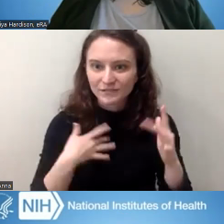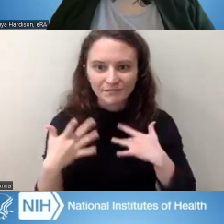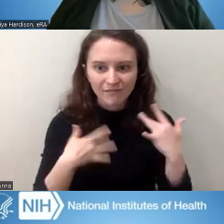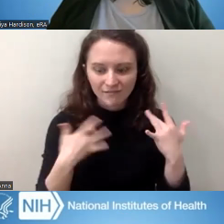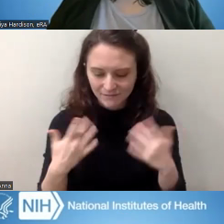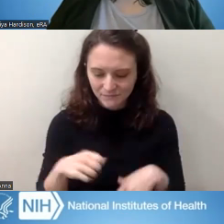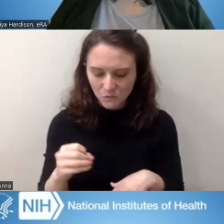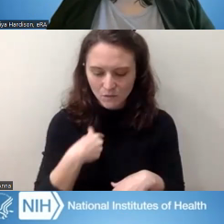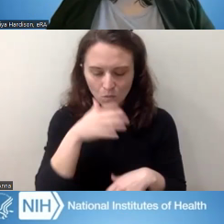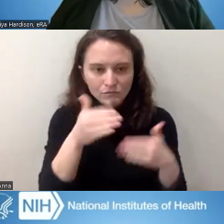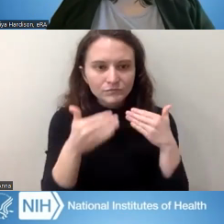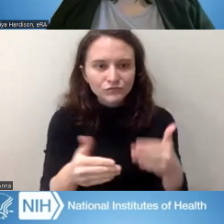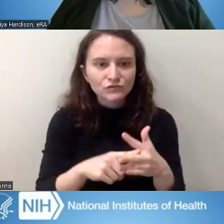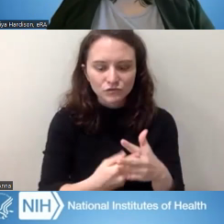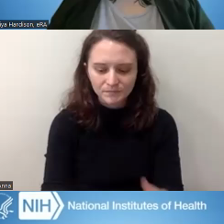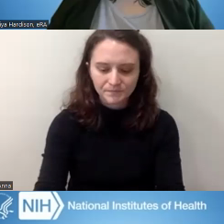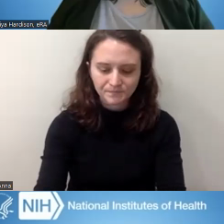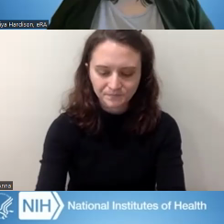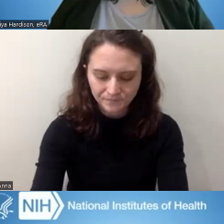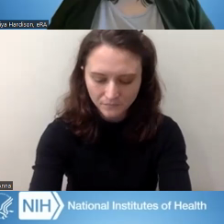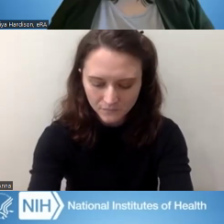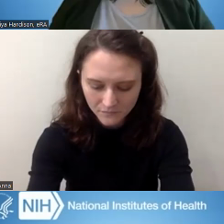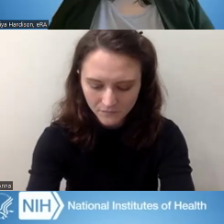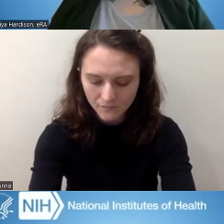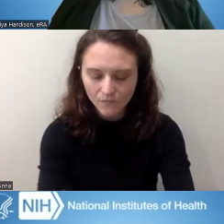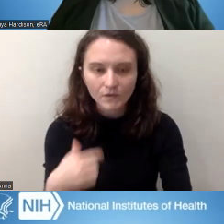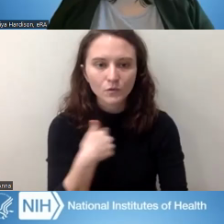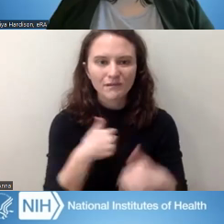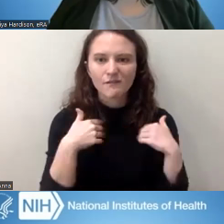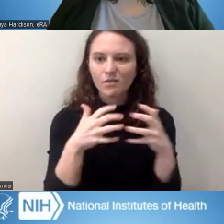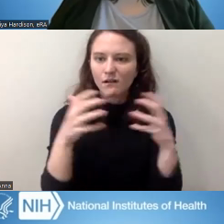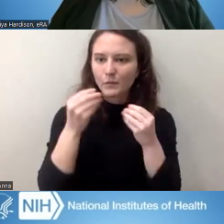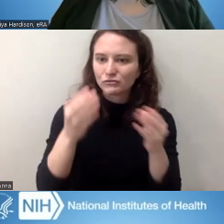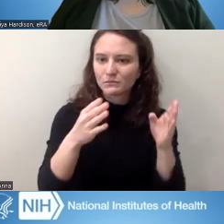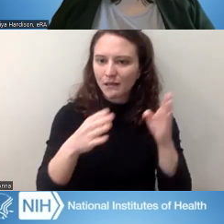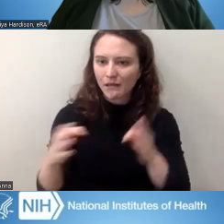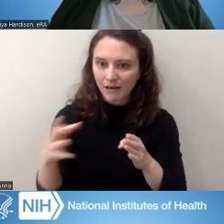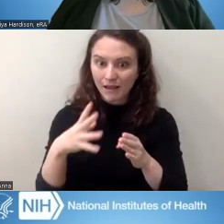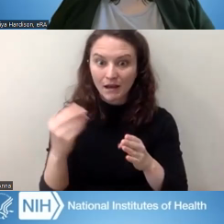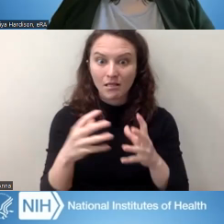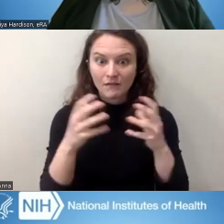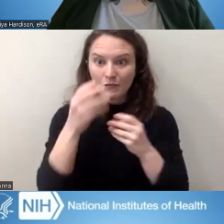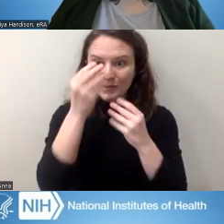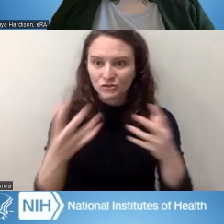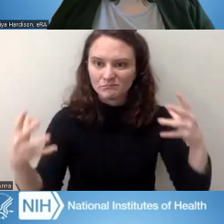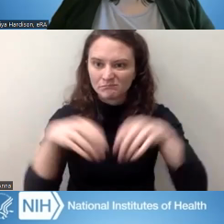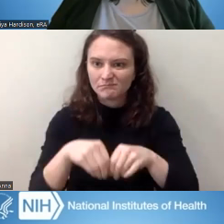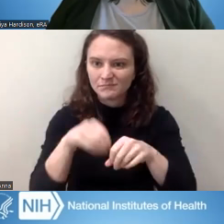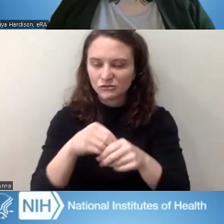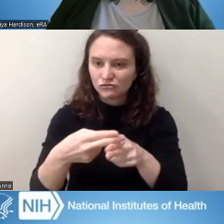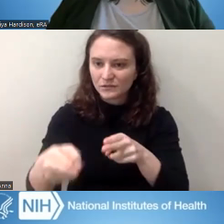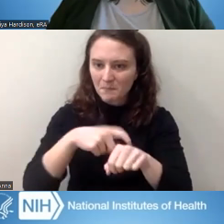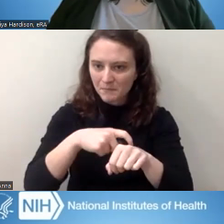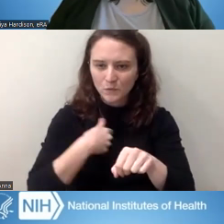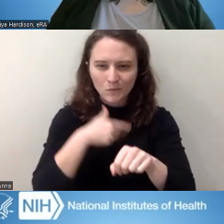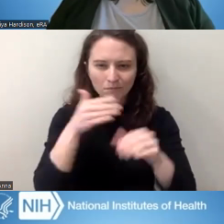So let's go ahead and get started. We have a lot of information crammed, like Jade said, into a very short amount of time. So let's go ahead and get started.